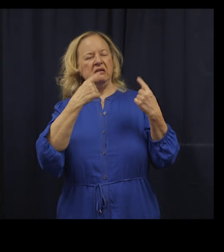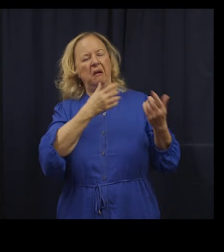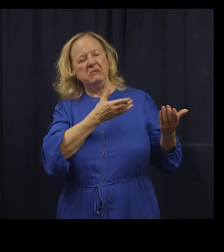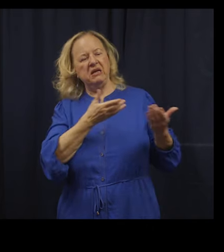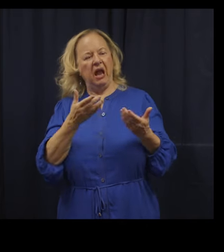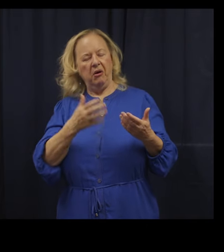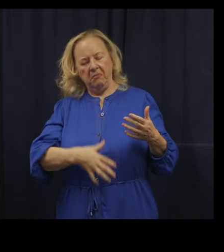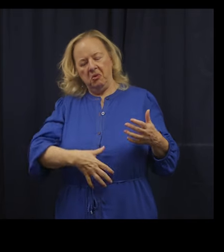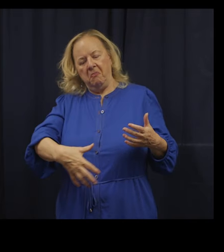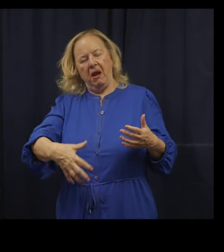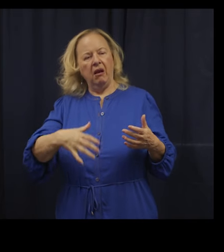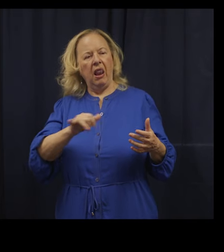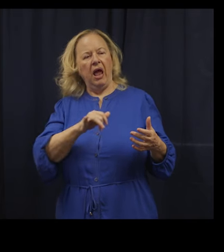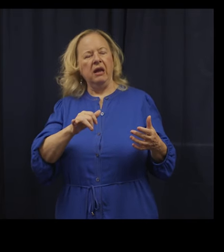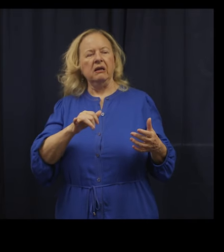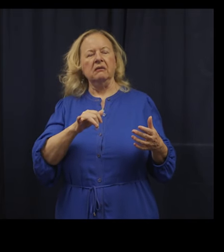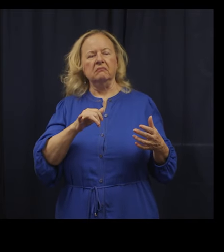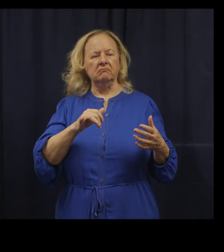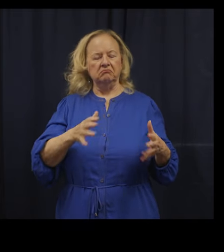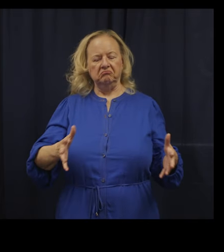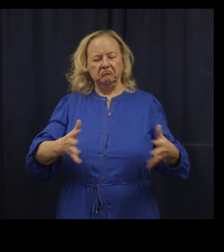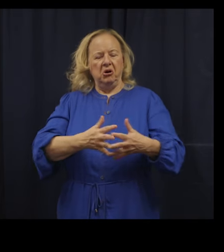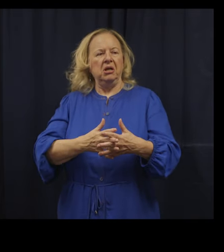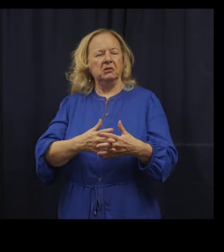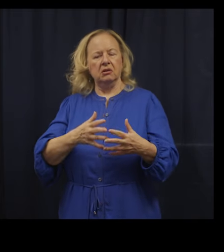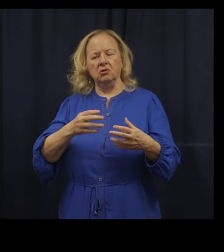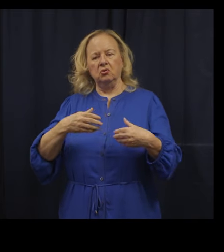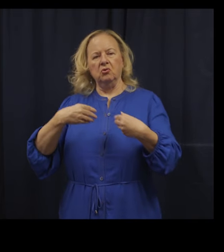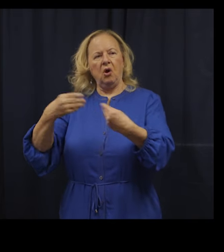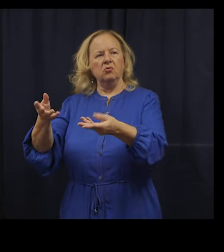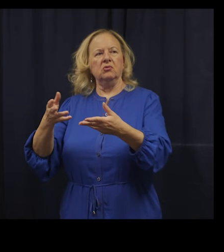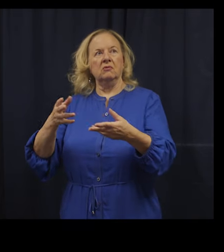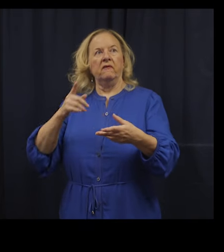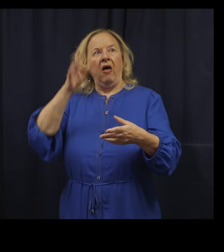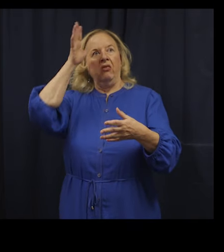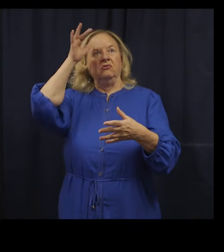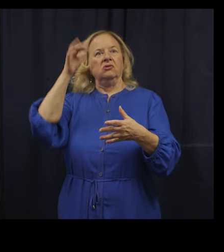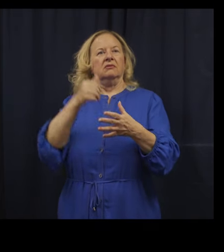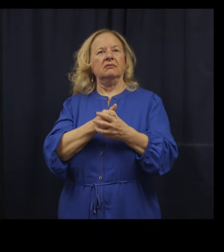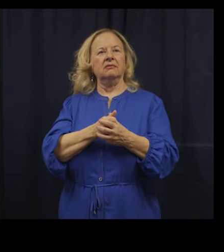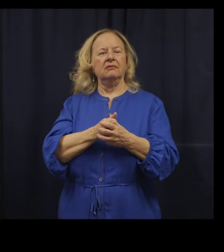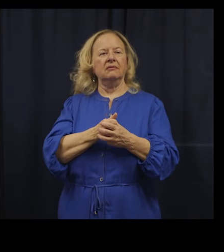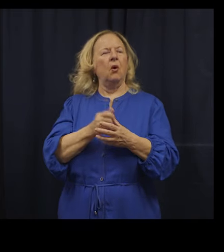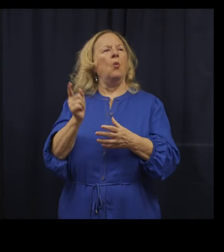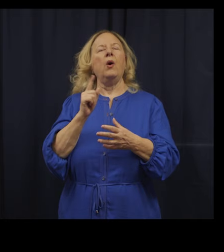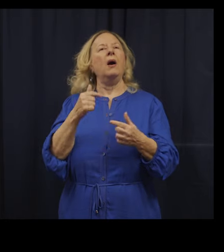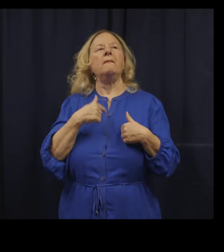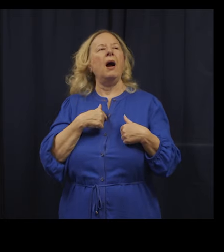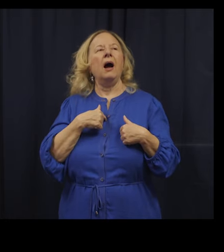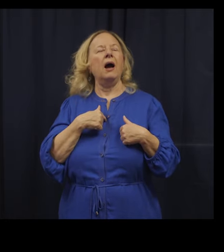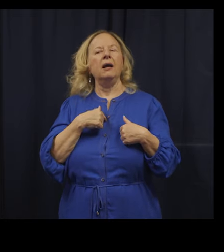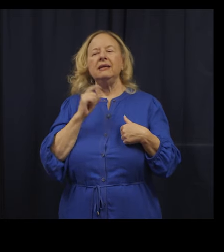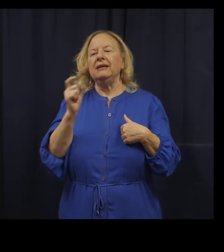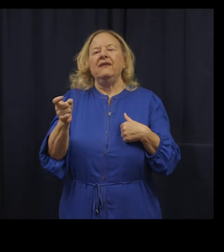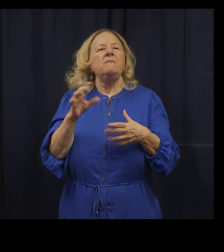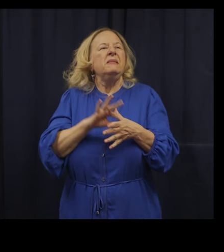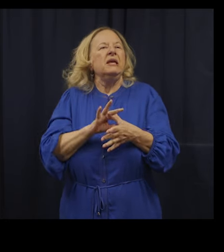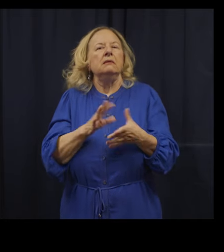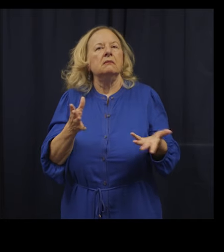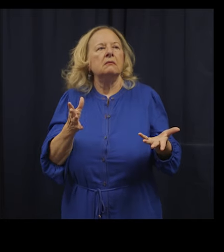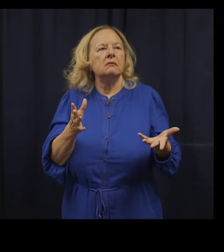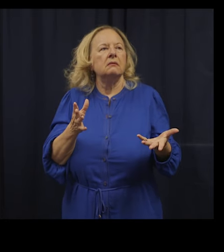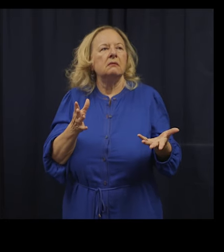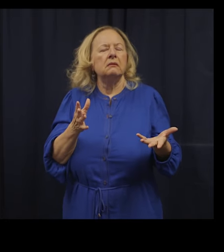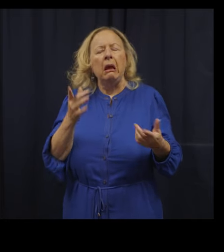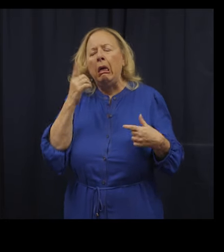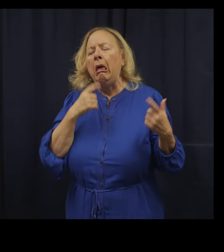in your bosom as a nurse carries a nursing child to the land that you swore to give their fathers? Where am I to get meat to give all these people? They weep